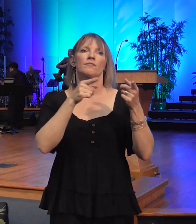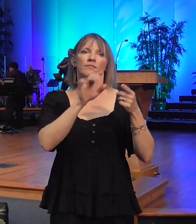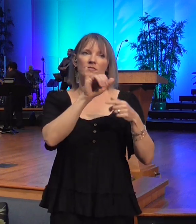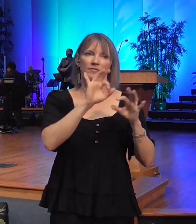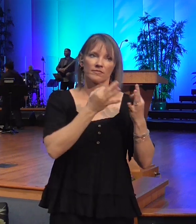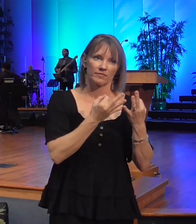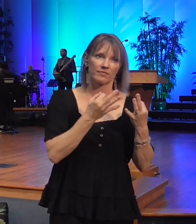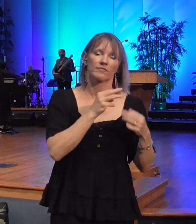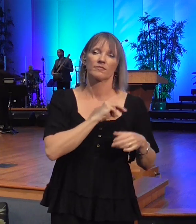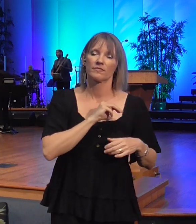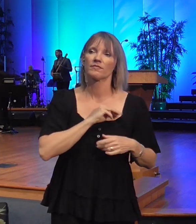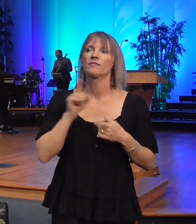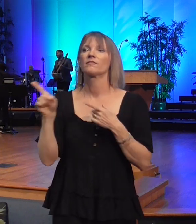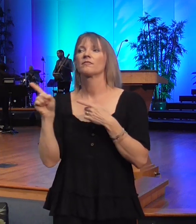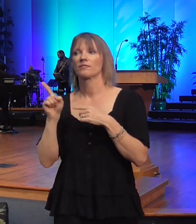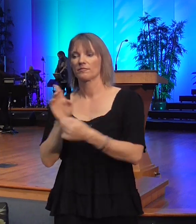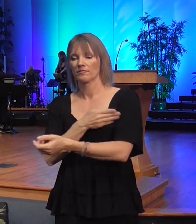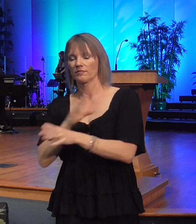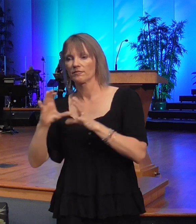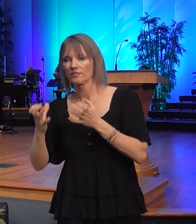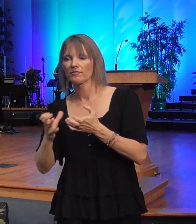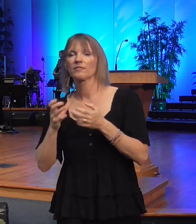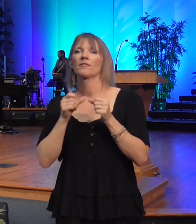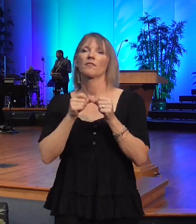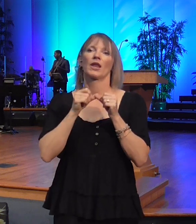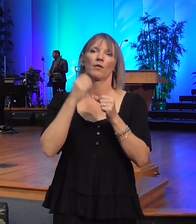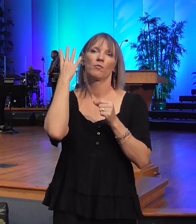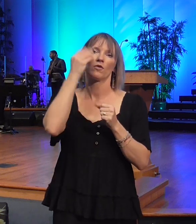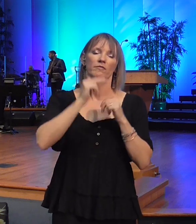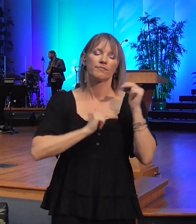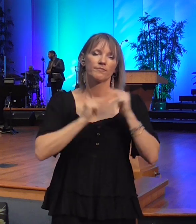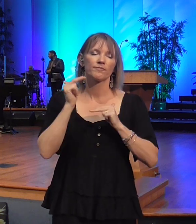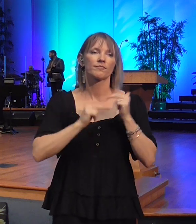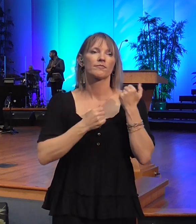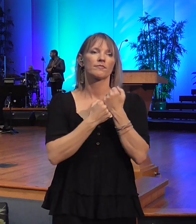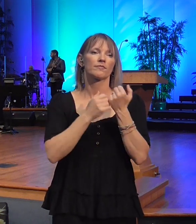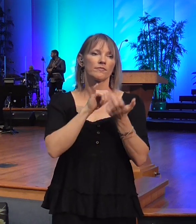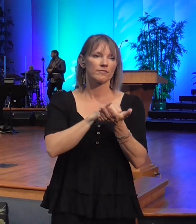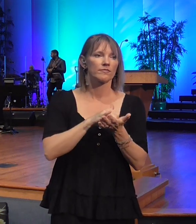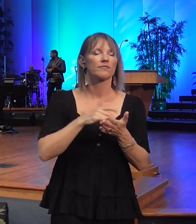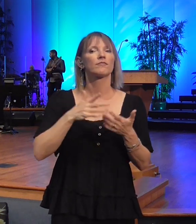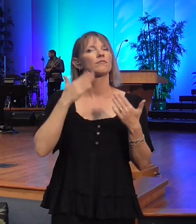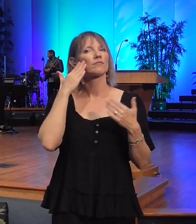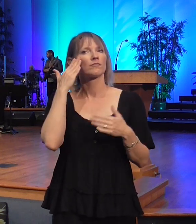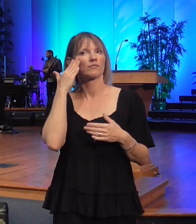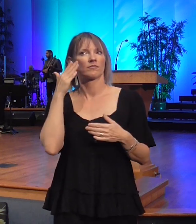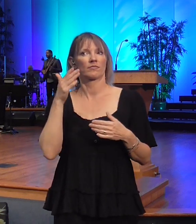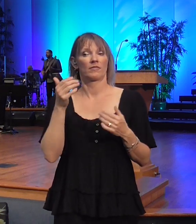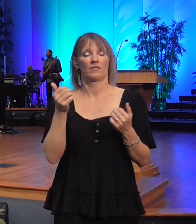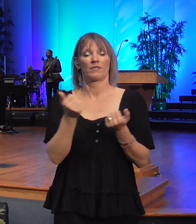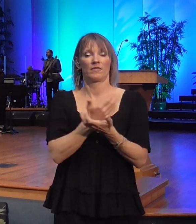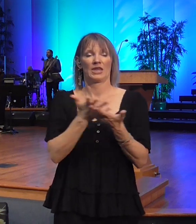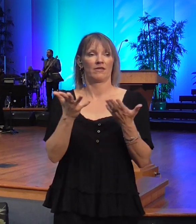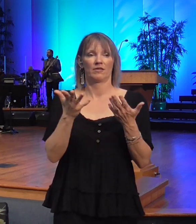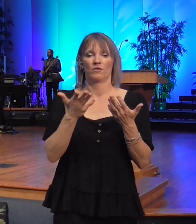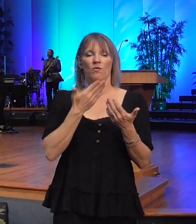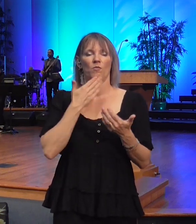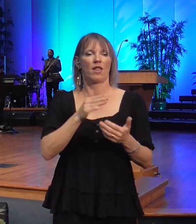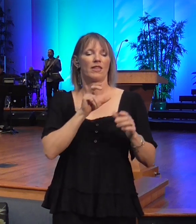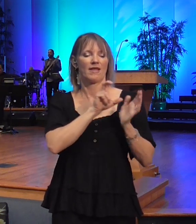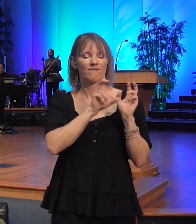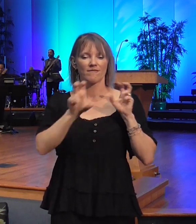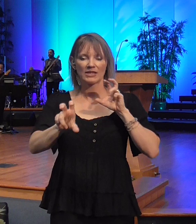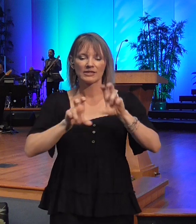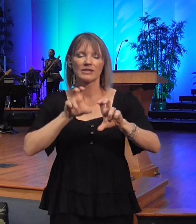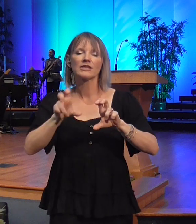support that. Keeping these beautiful facilities in shape, your money goes to support that. So just know that it's well invested and well used, and we are so grateful